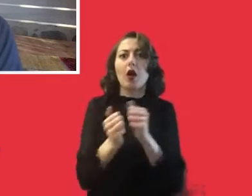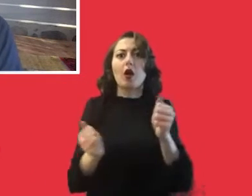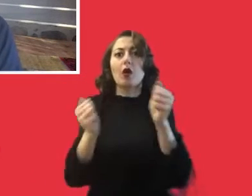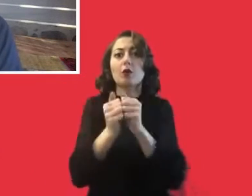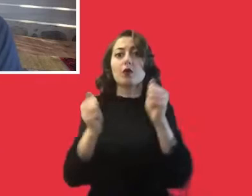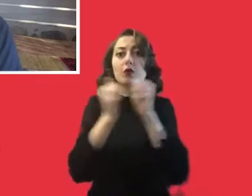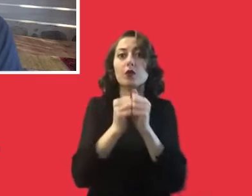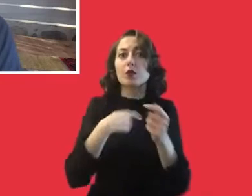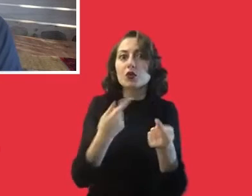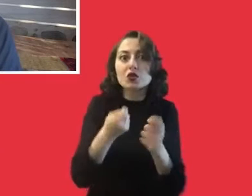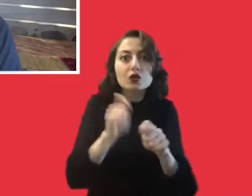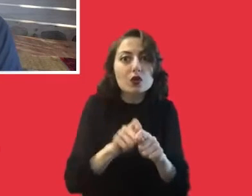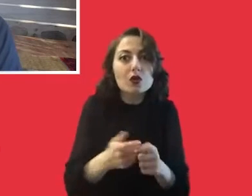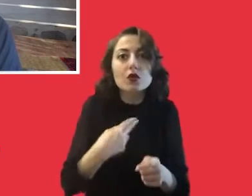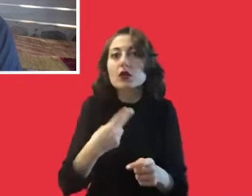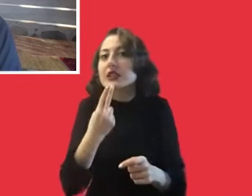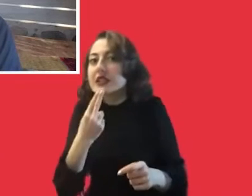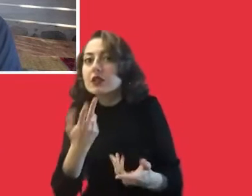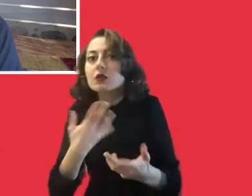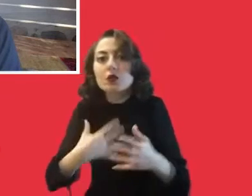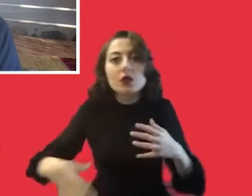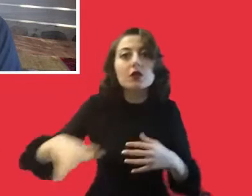people were made